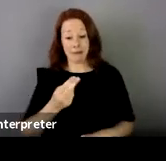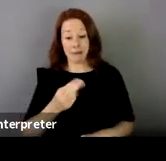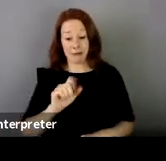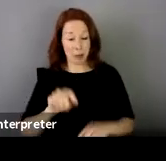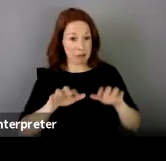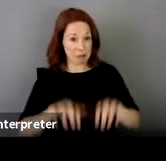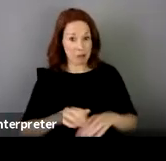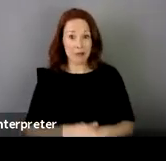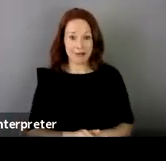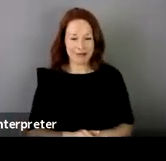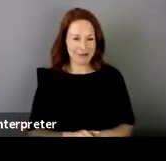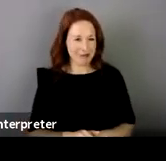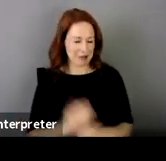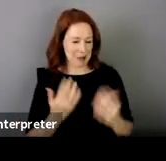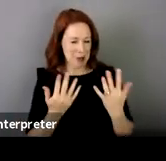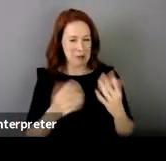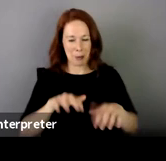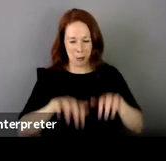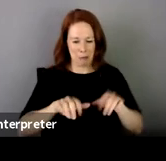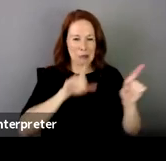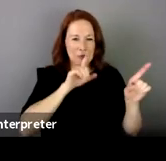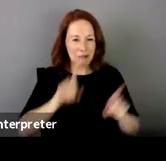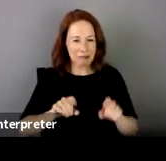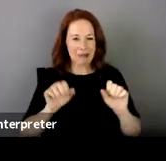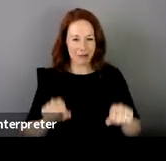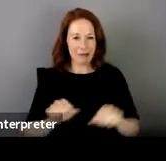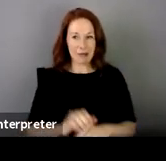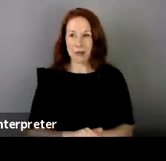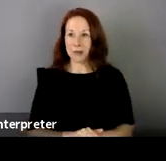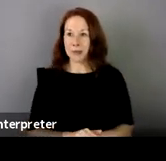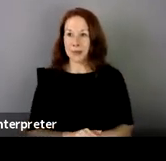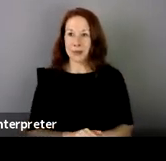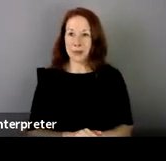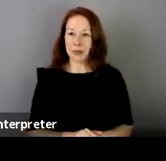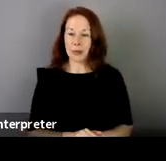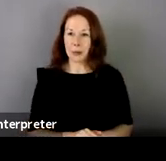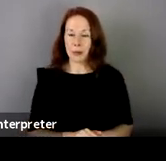Give people a moment to type that in there.